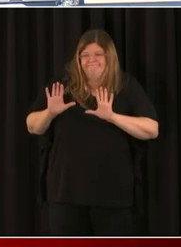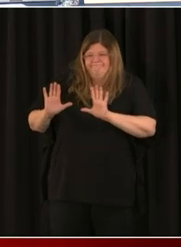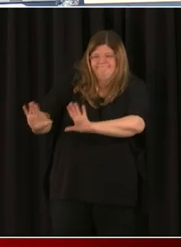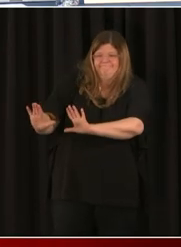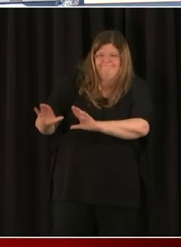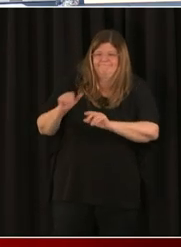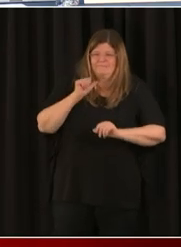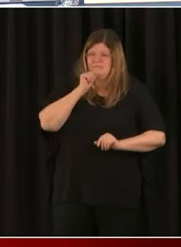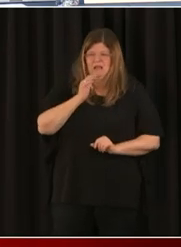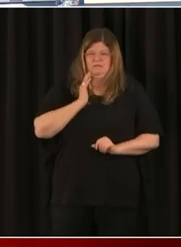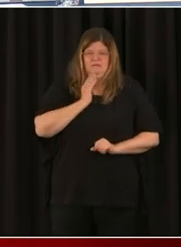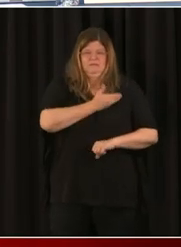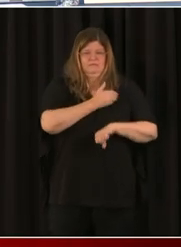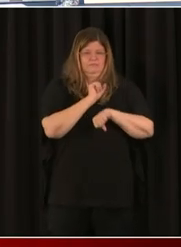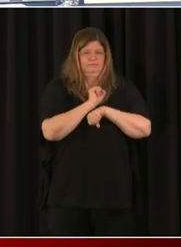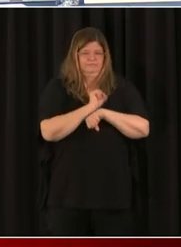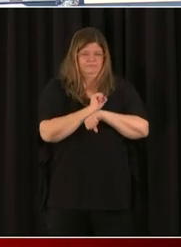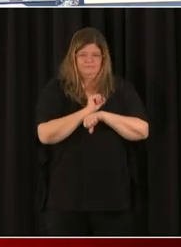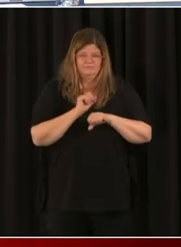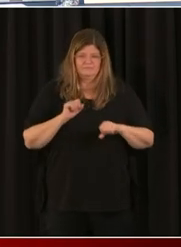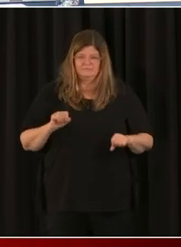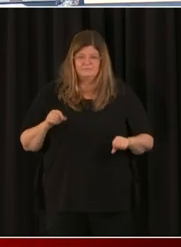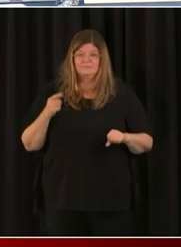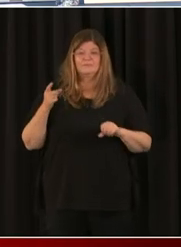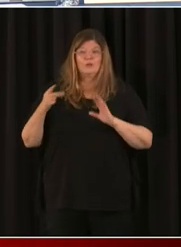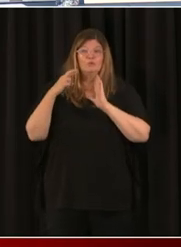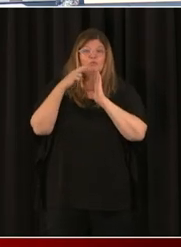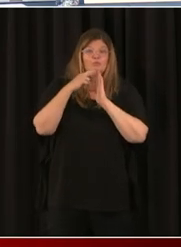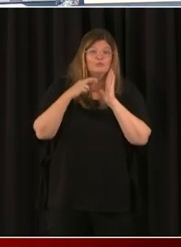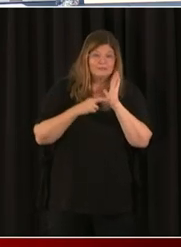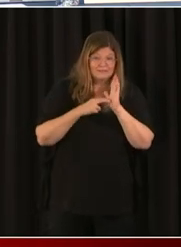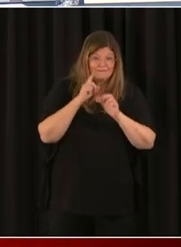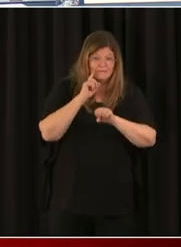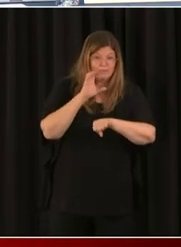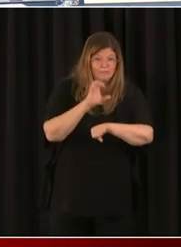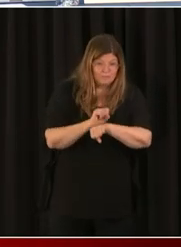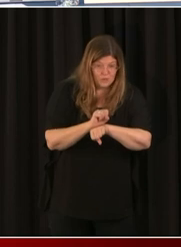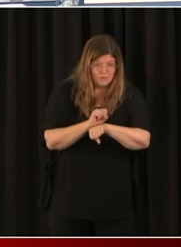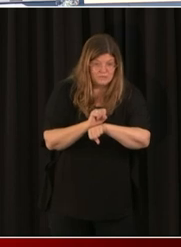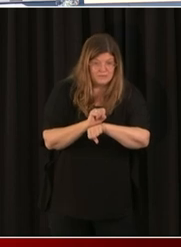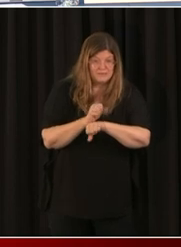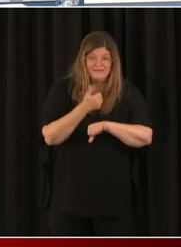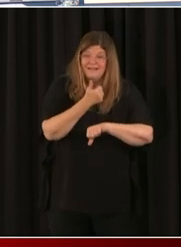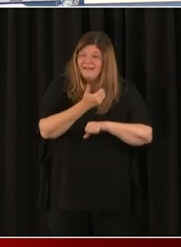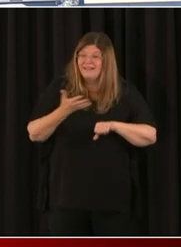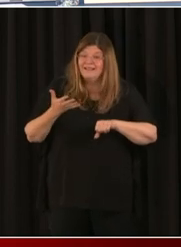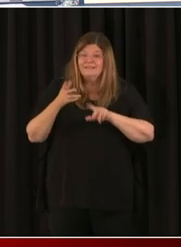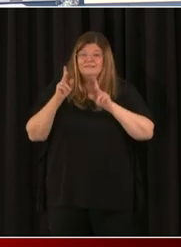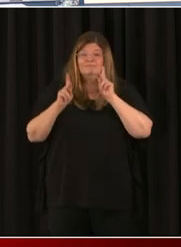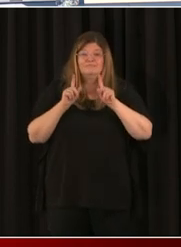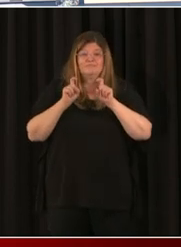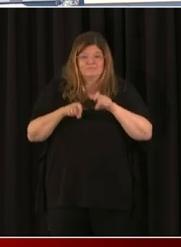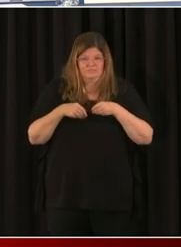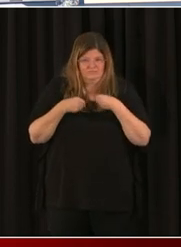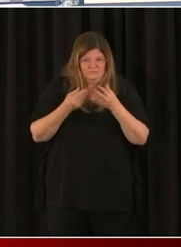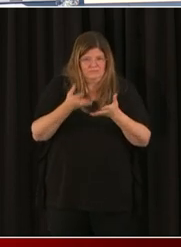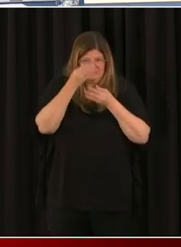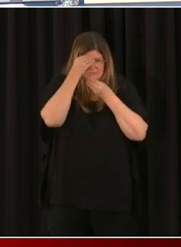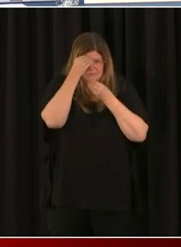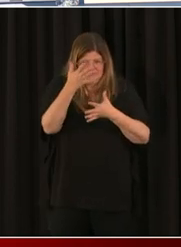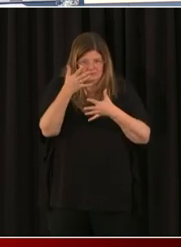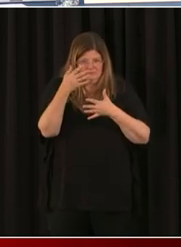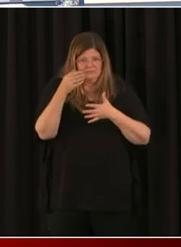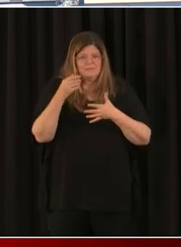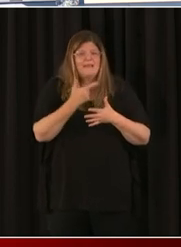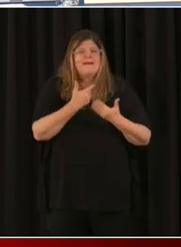billing provider. But in order to register for the appointment, an individual is asked to provide information. And